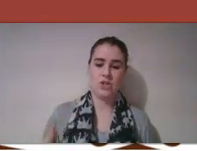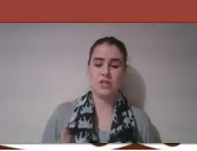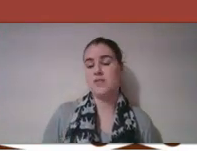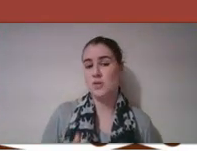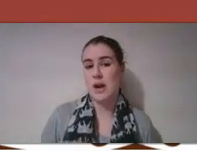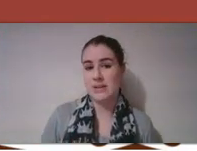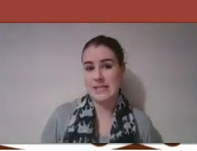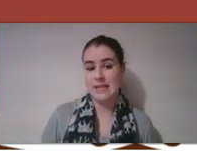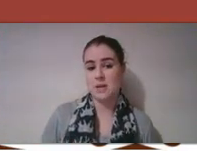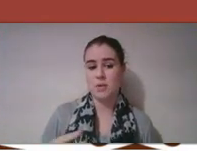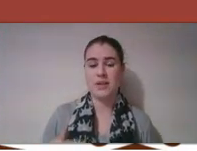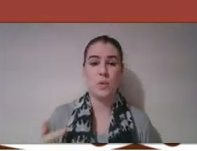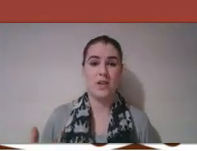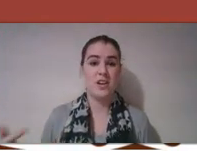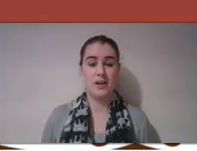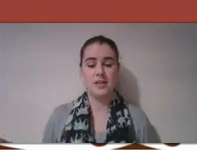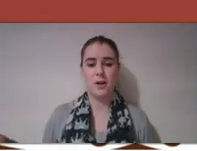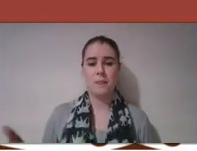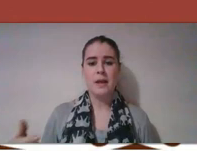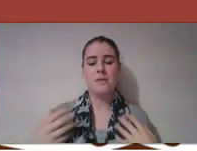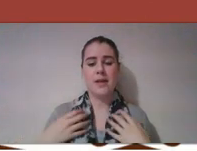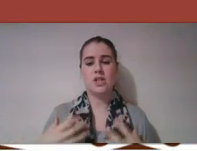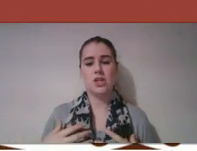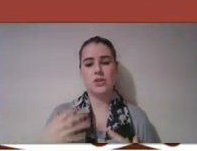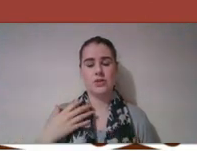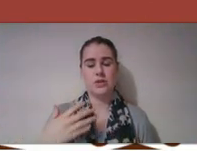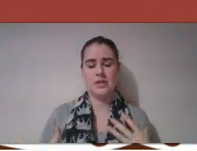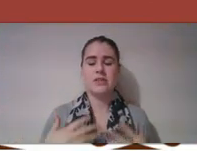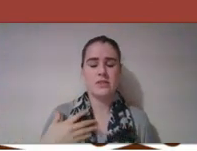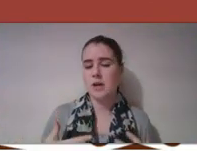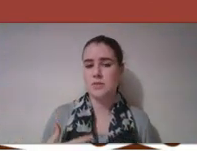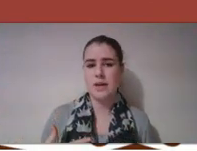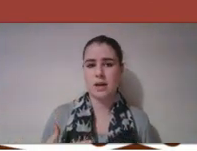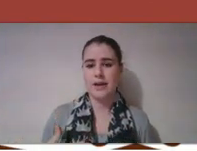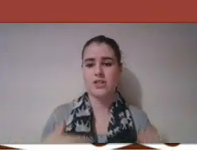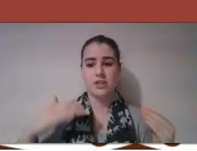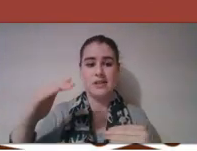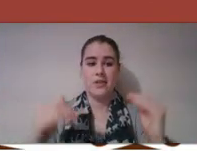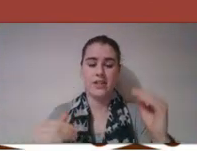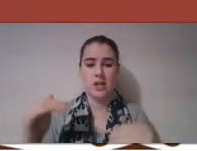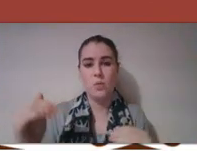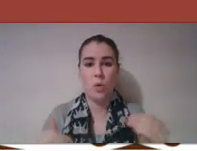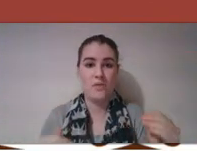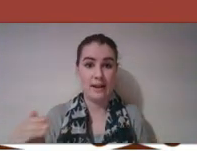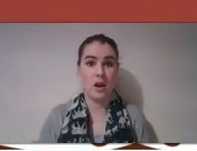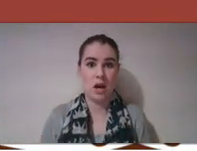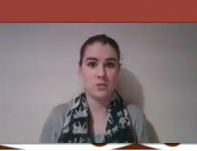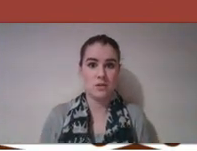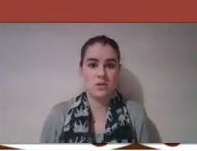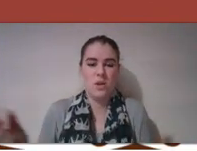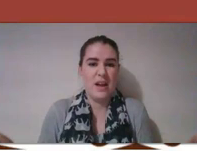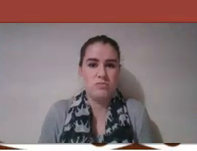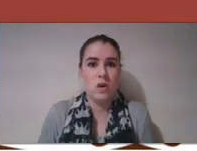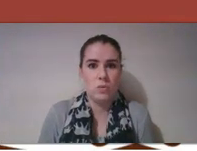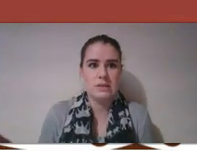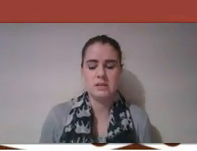is it wasn't just something they'd wear at daytime as well, they'd wear it at nighttime. But they actually used the different types of decoration to differentiate what their class